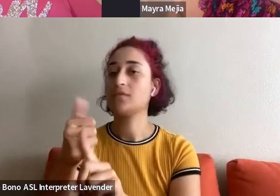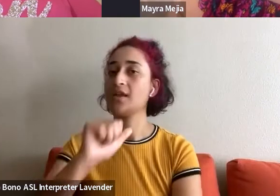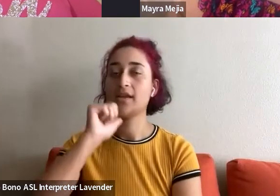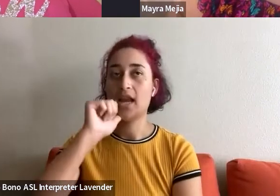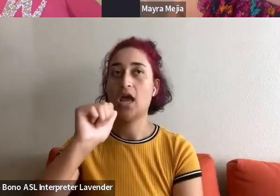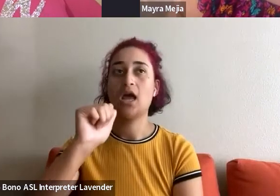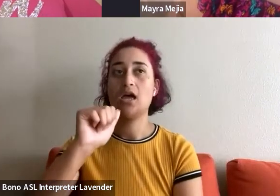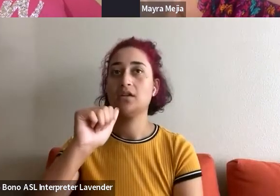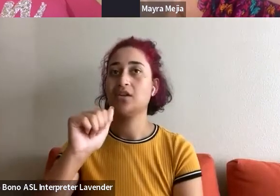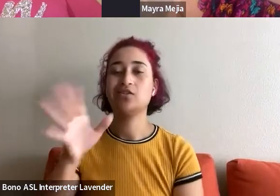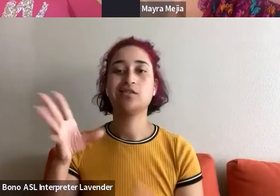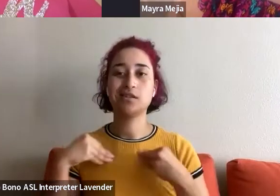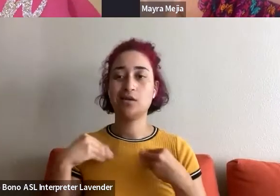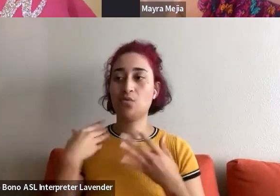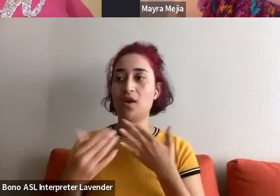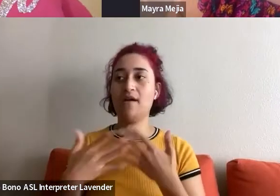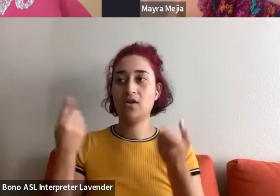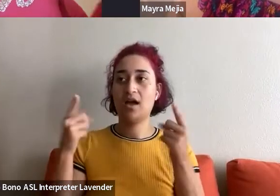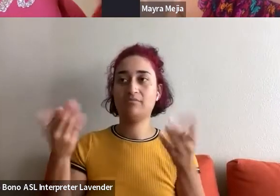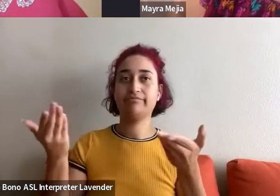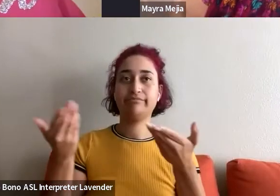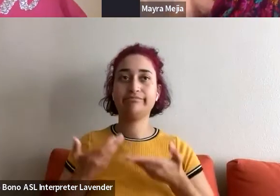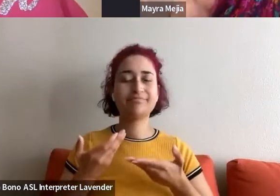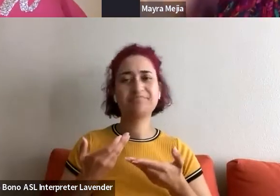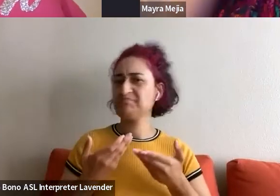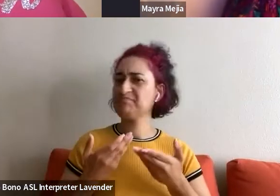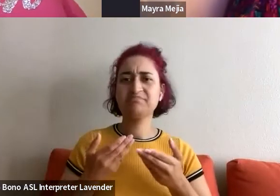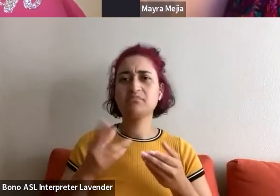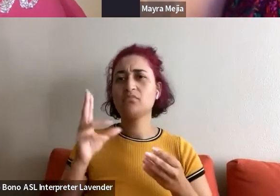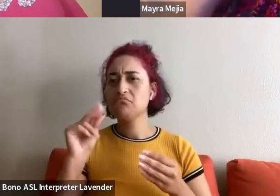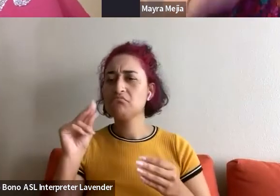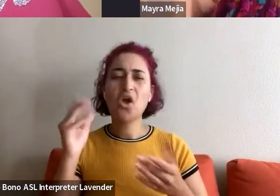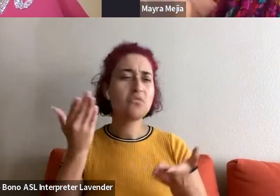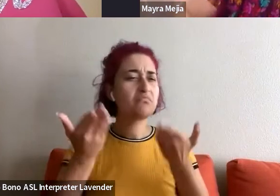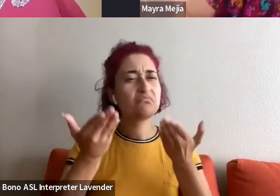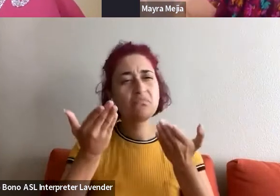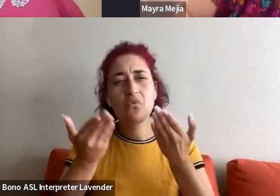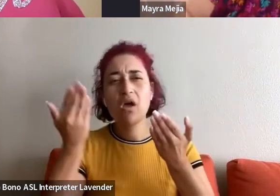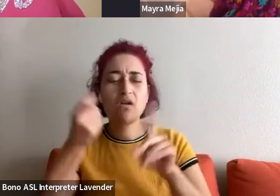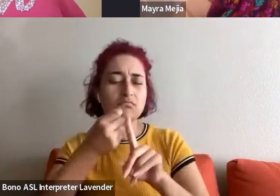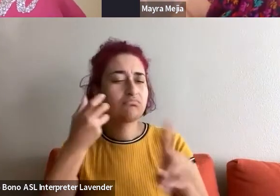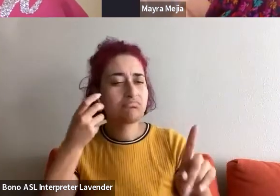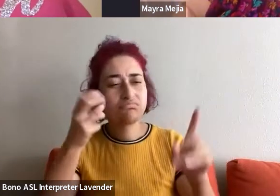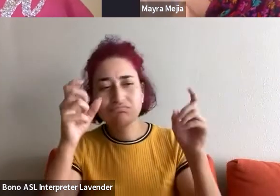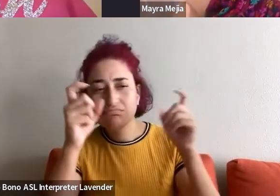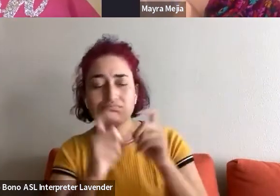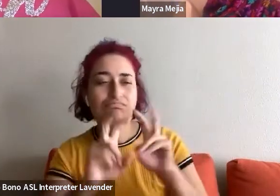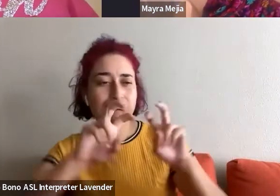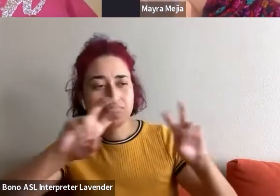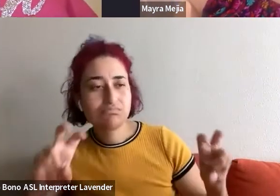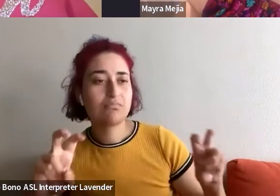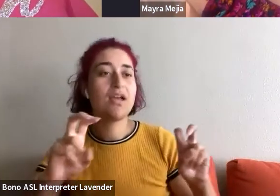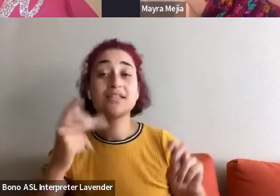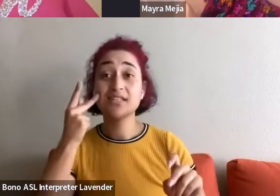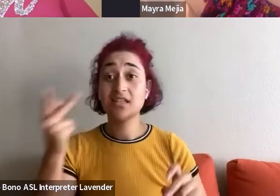to just accept anything that comes by, weigh the opportunity and see if it's worth it. Yeah. To you.